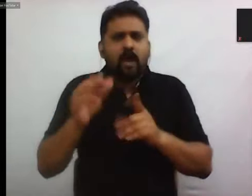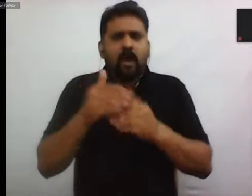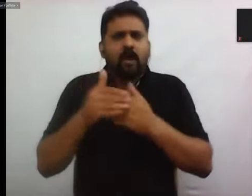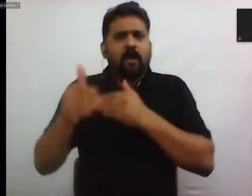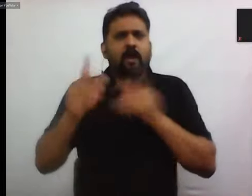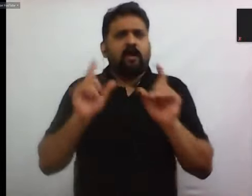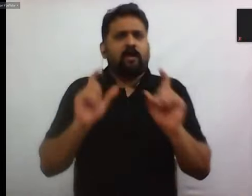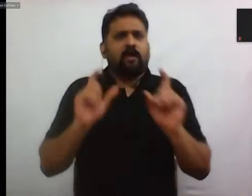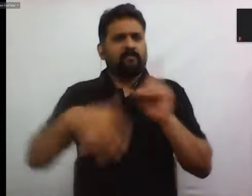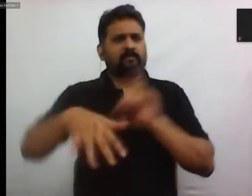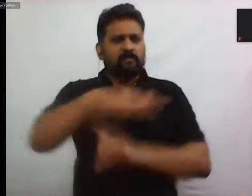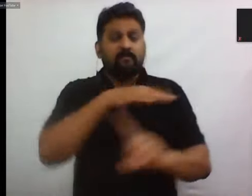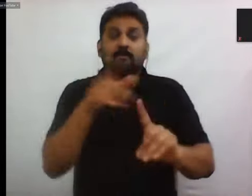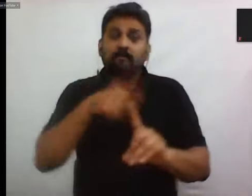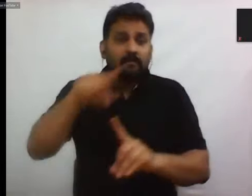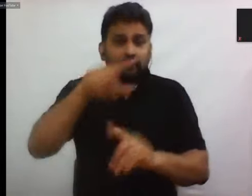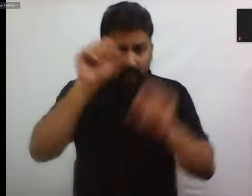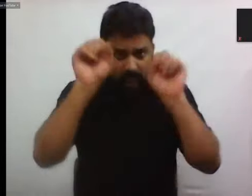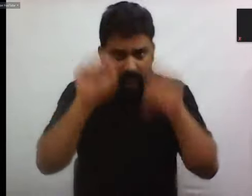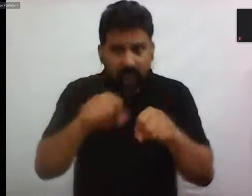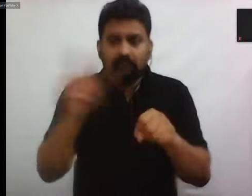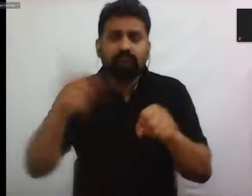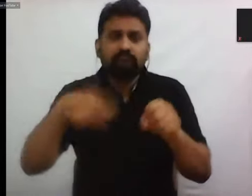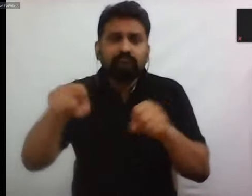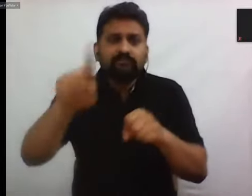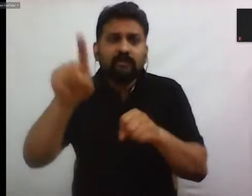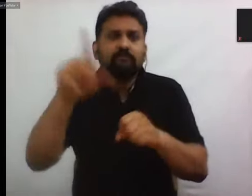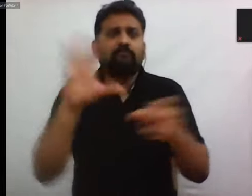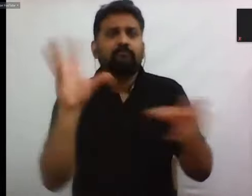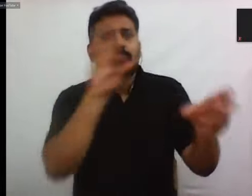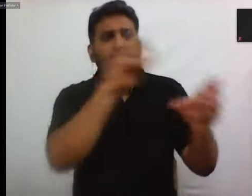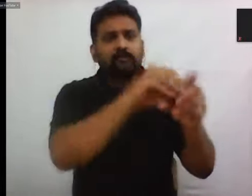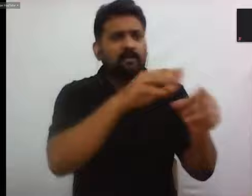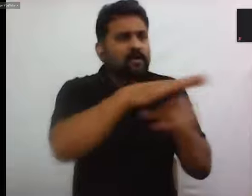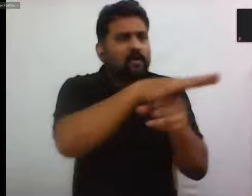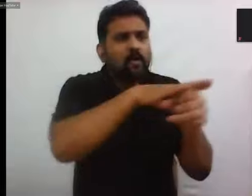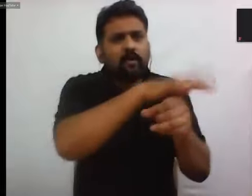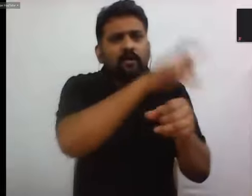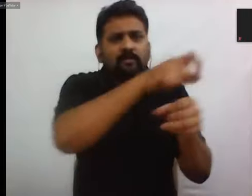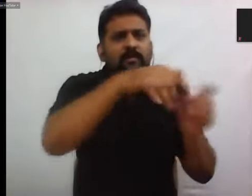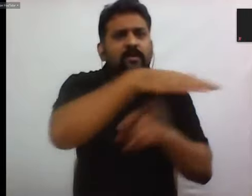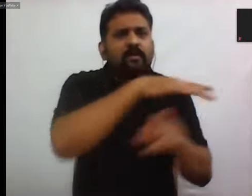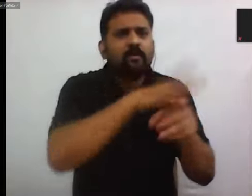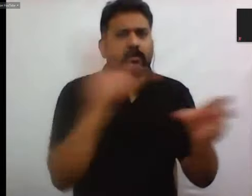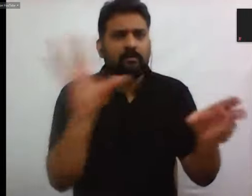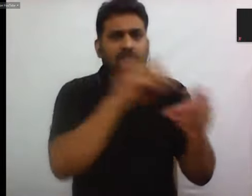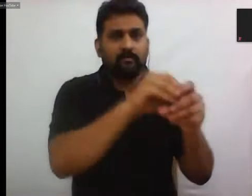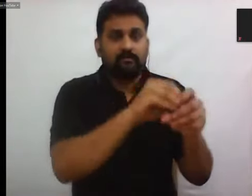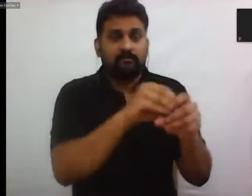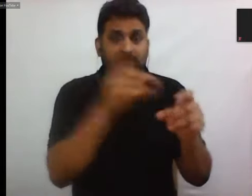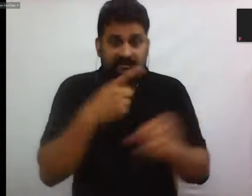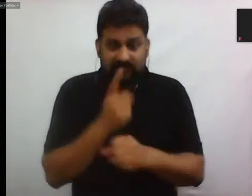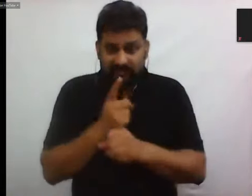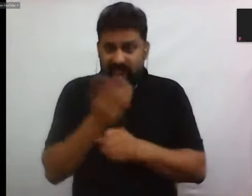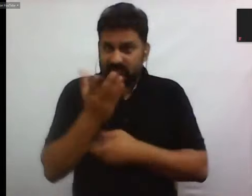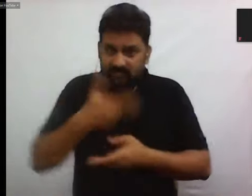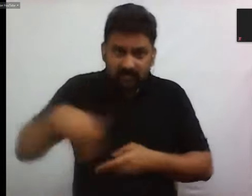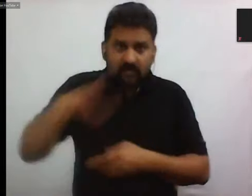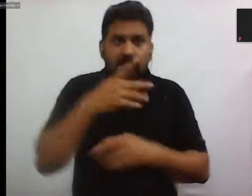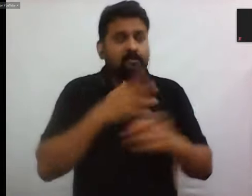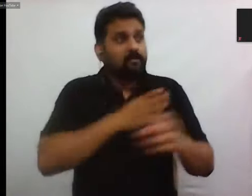maybe you will have to involve some local people. The teachers cannot go